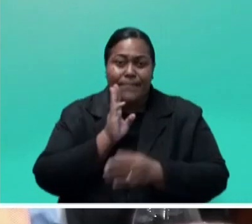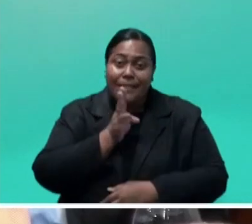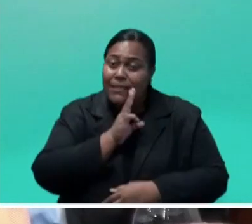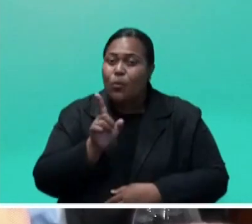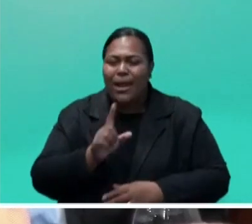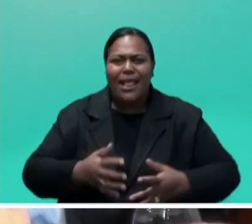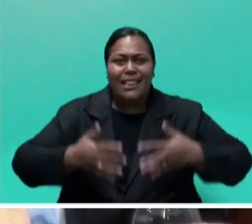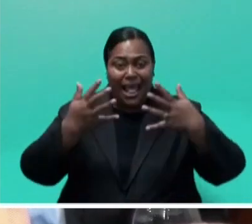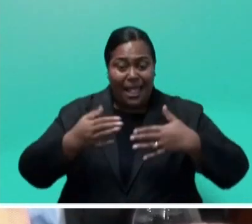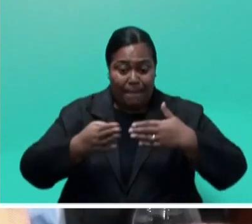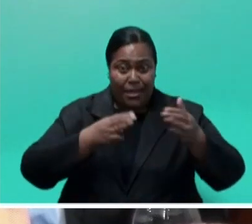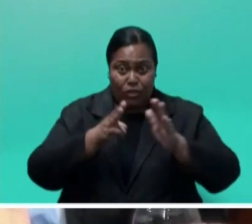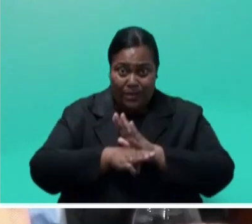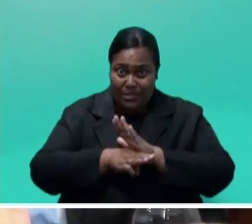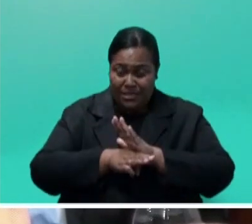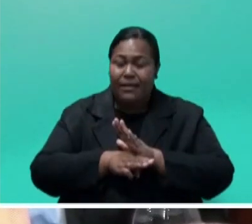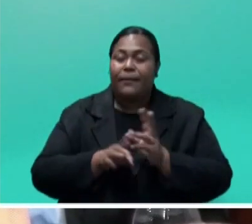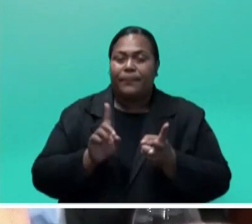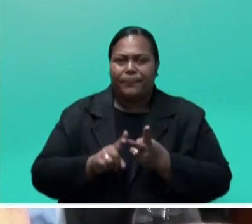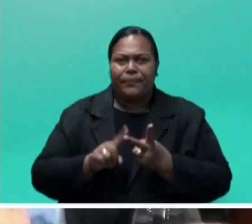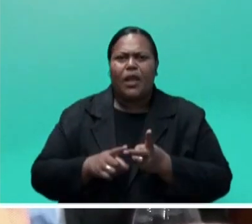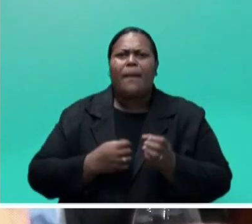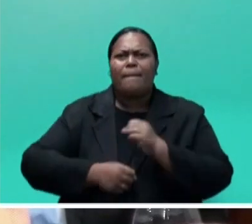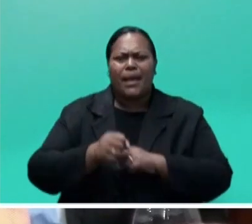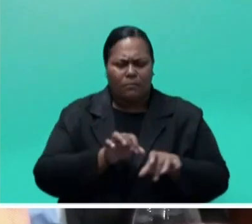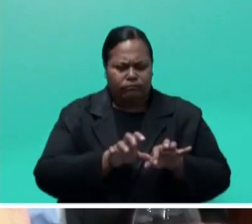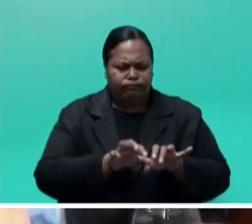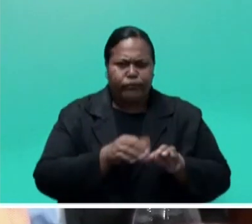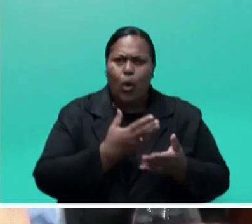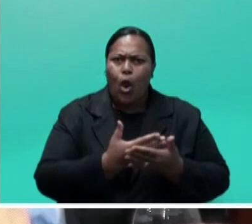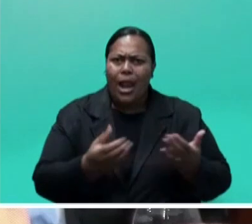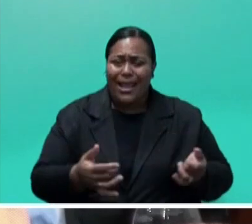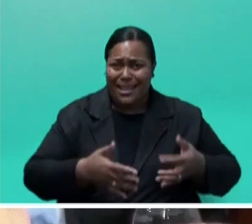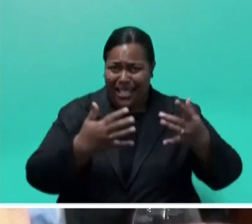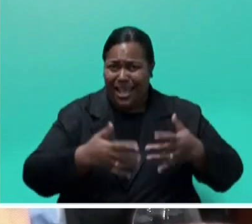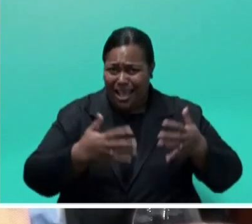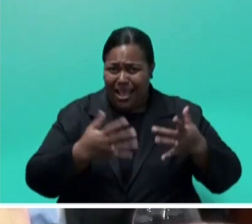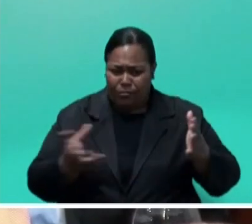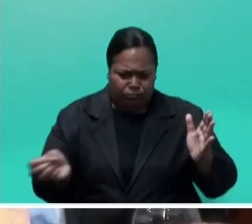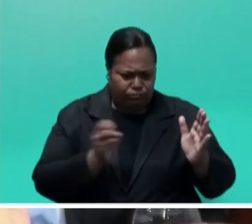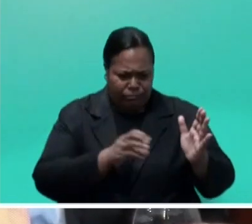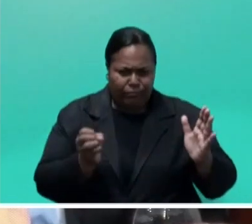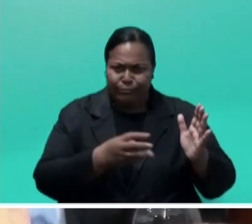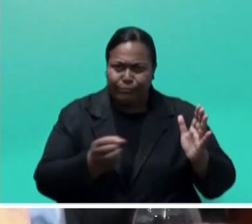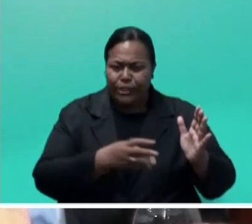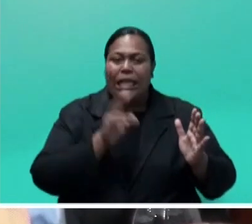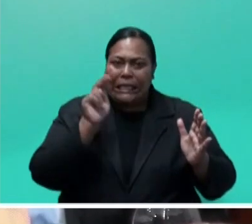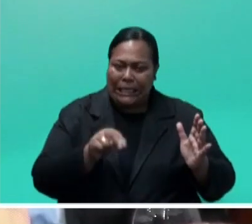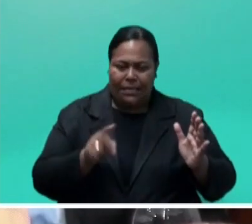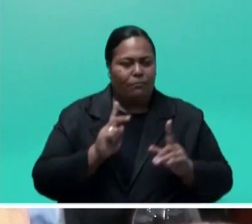data management, the digitization of the beneficiary data and data protection, which all needed priority